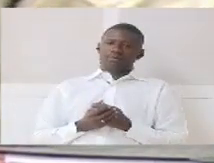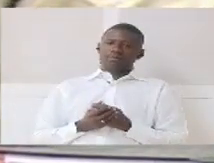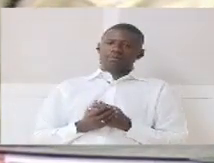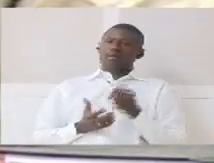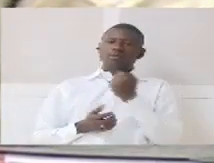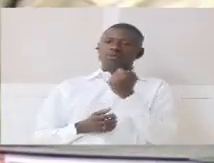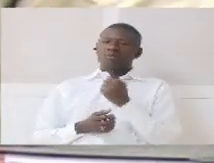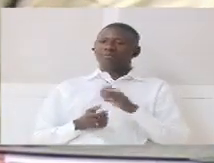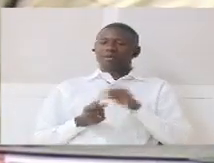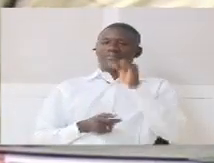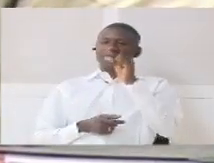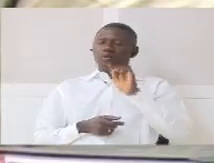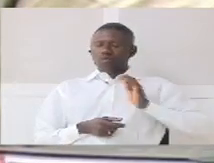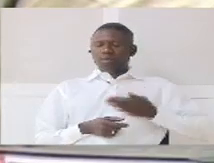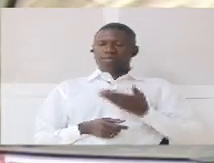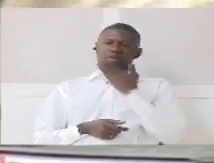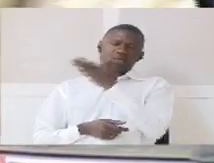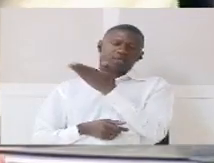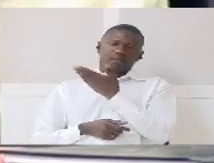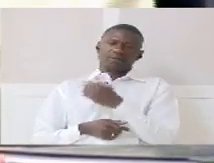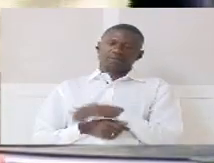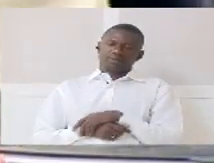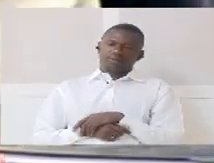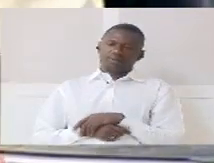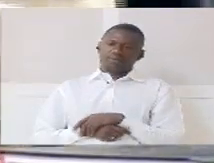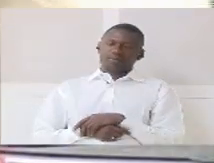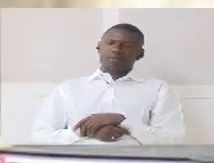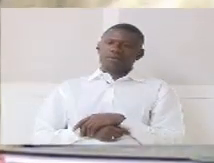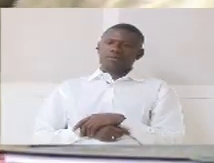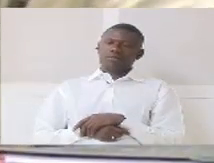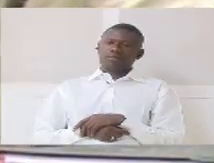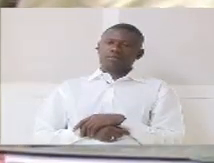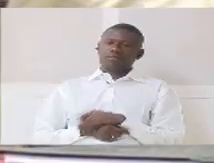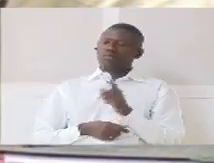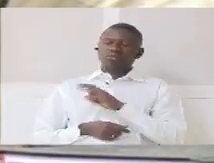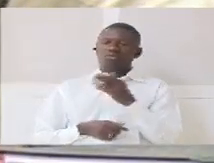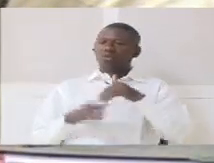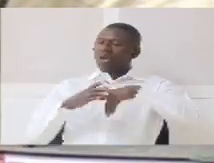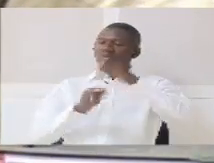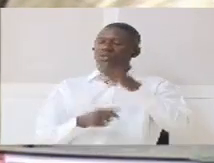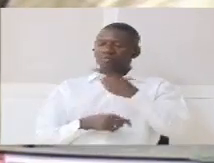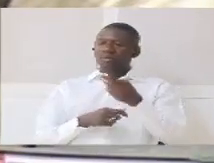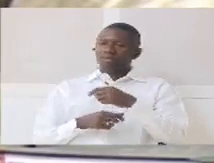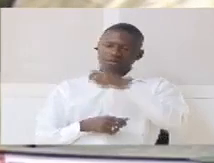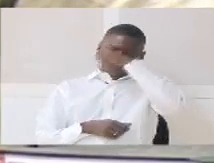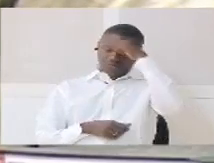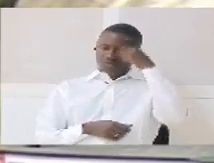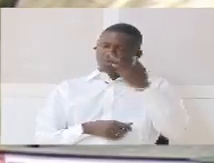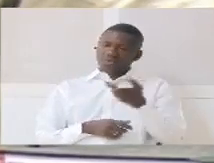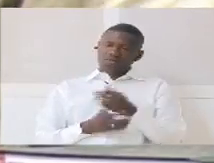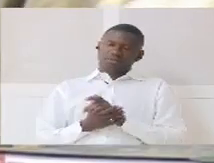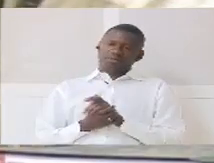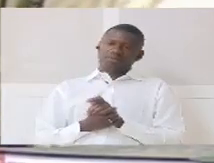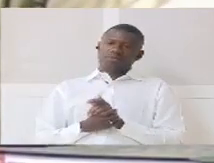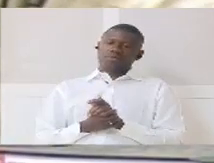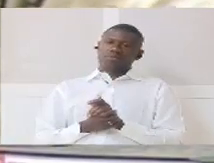Because there are very few women there, so this is why. We'll be finding no banda for outside labor. And they don't go out for outside labor. So